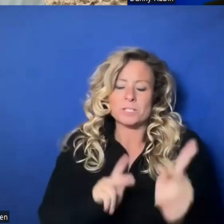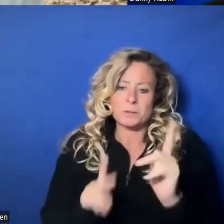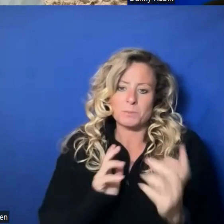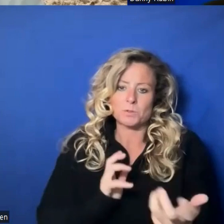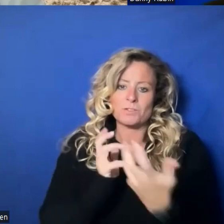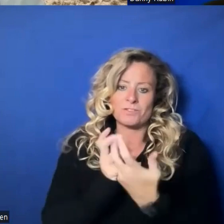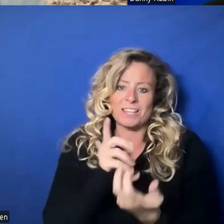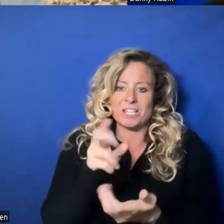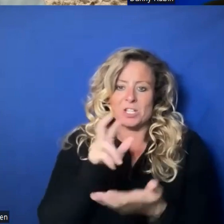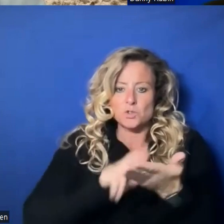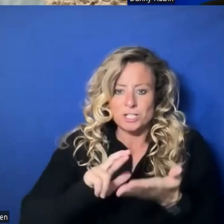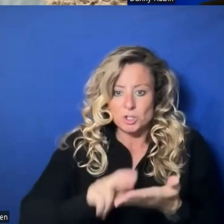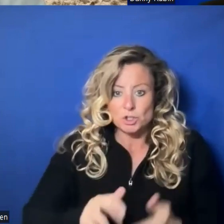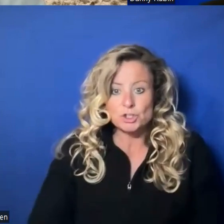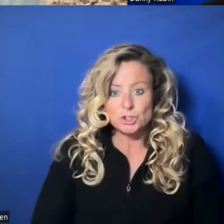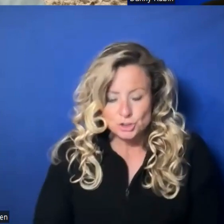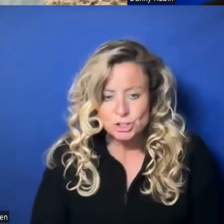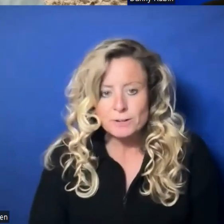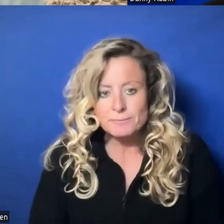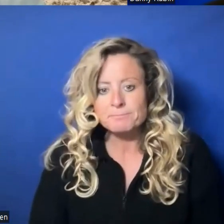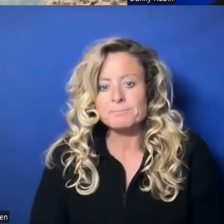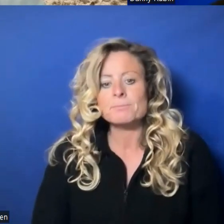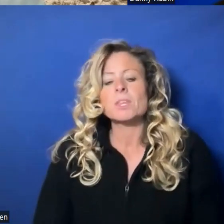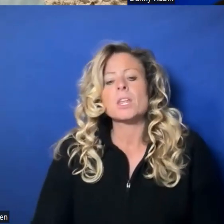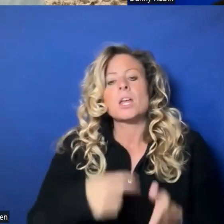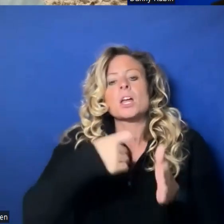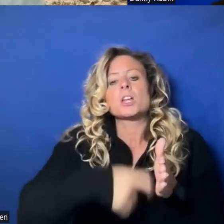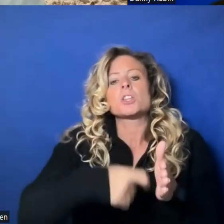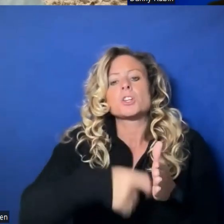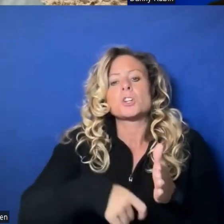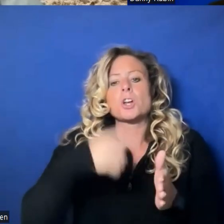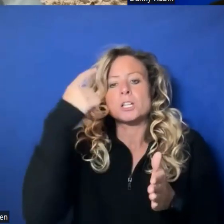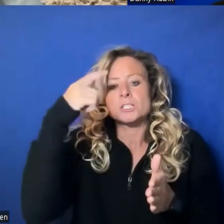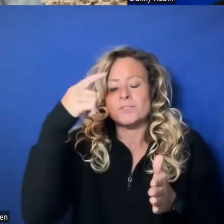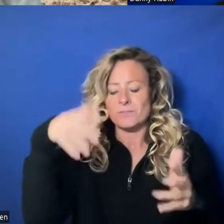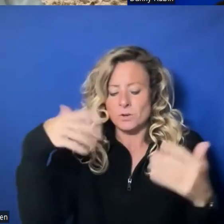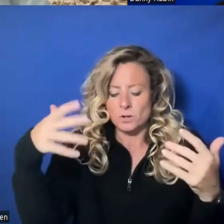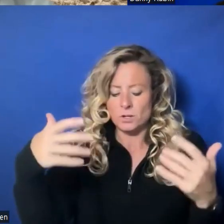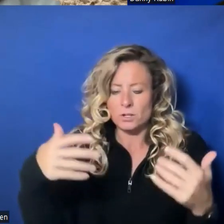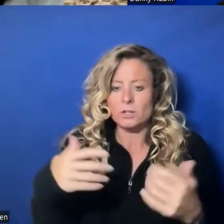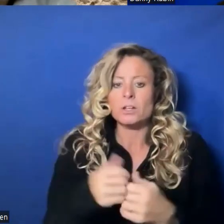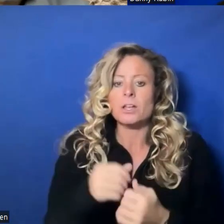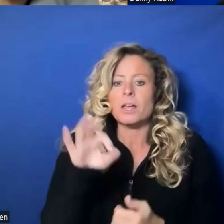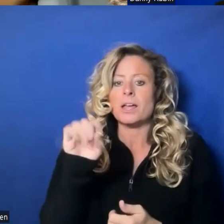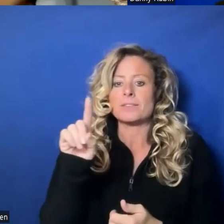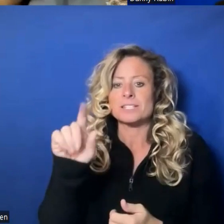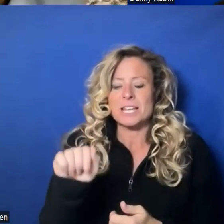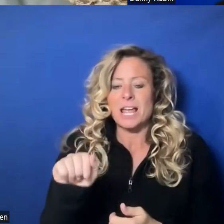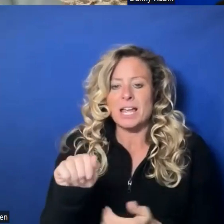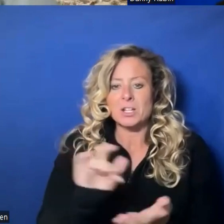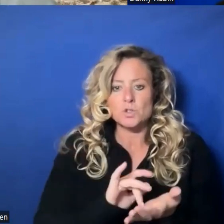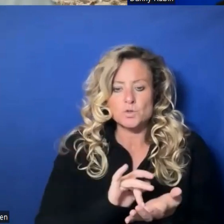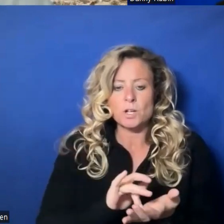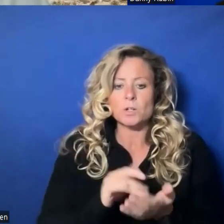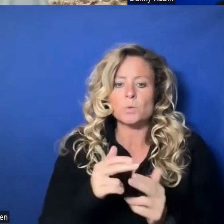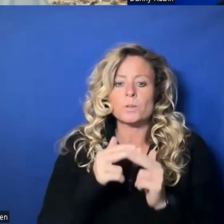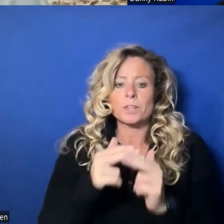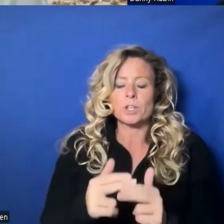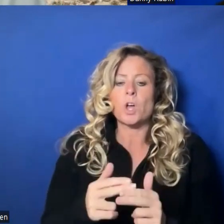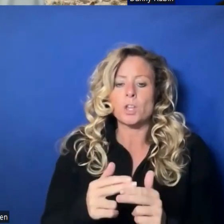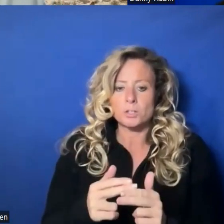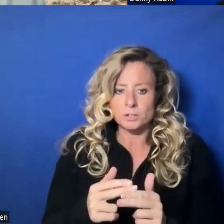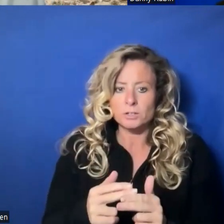research. The cost, for example, for a FDA drug, what we call phase